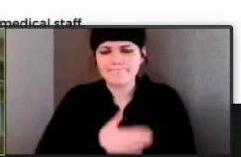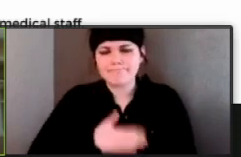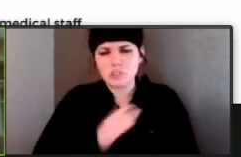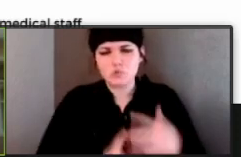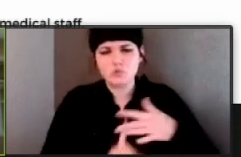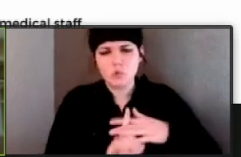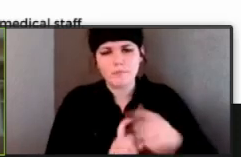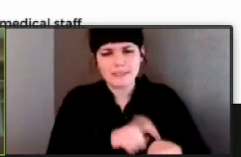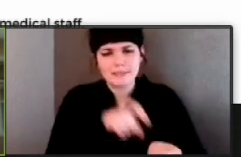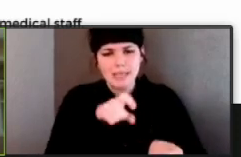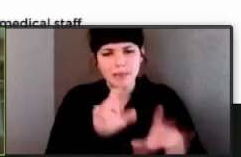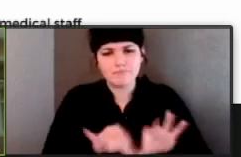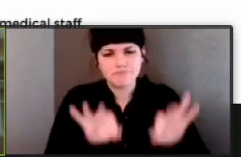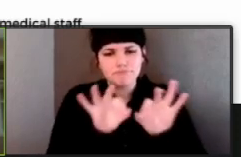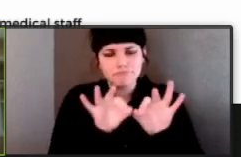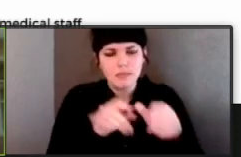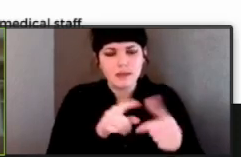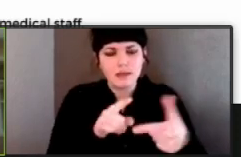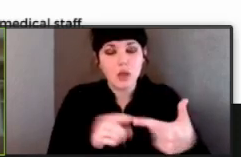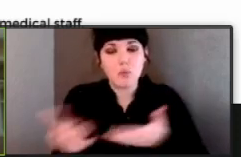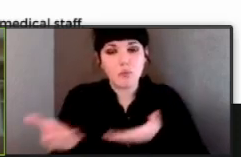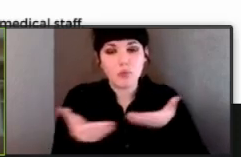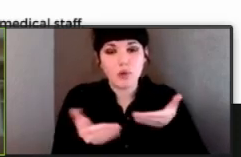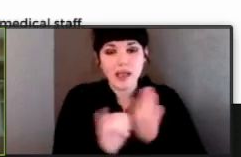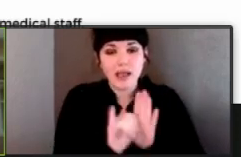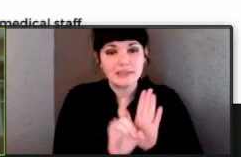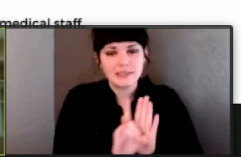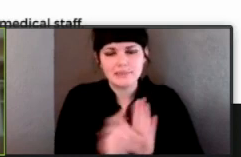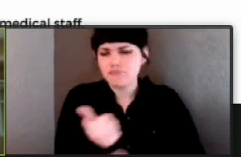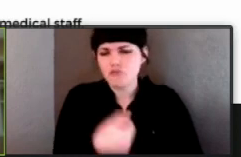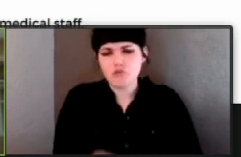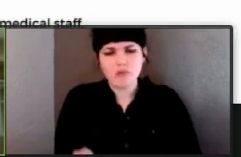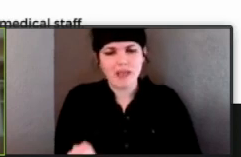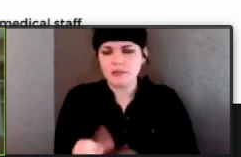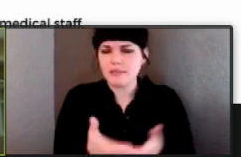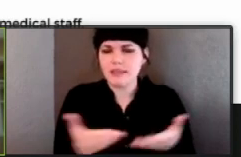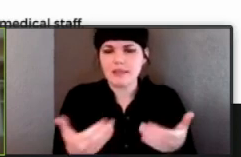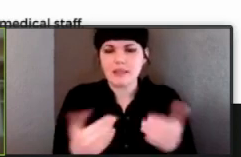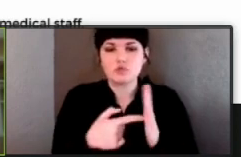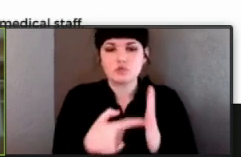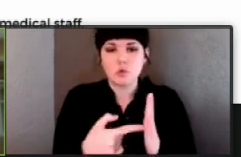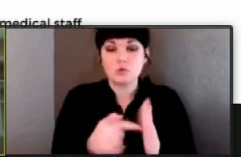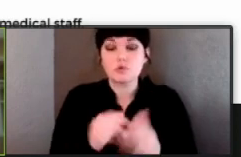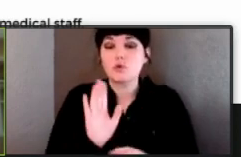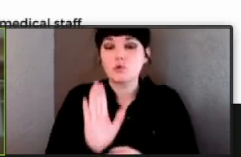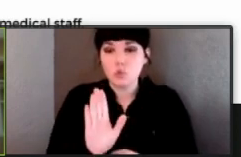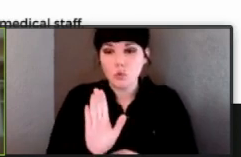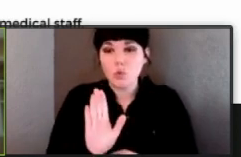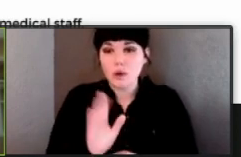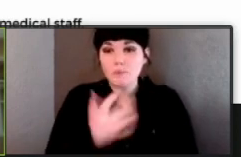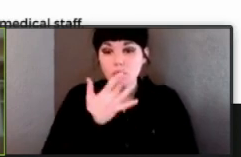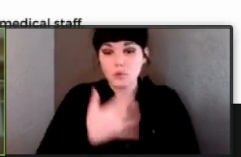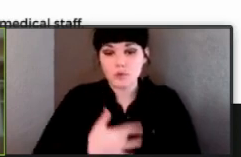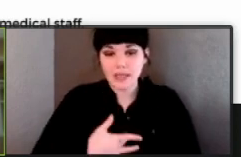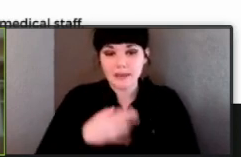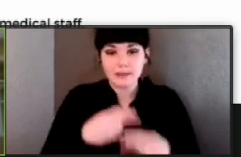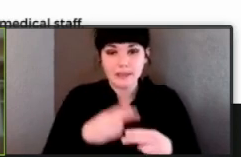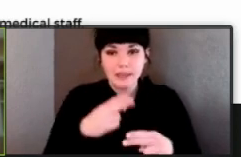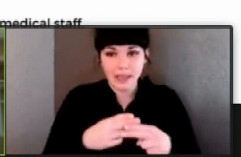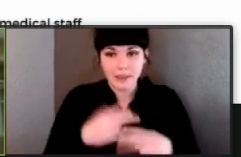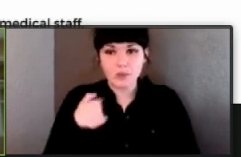ID or any form that shows your date of birth and your name. We use this information solely to put into our MICR, which is